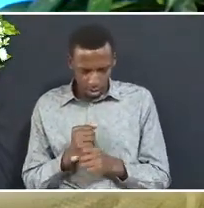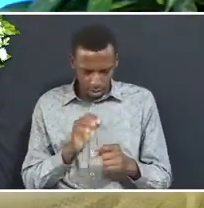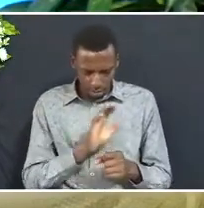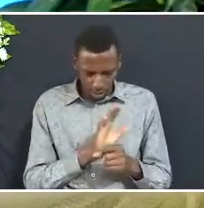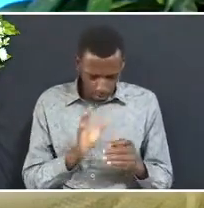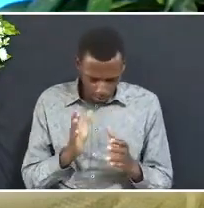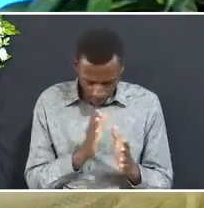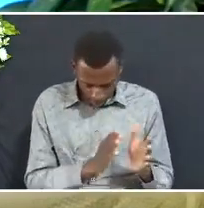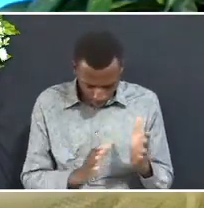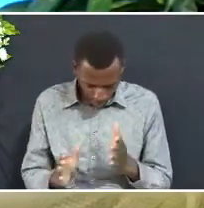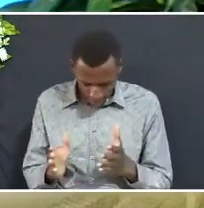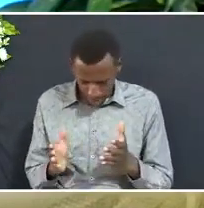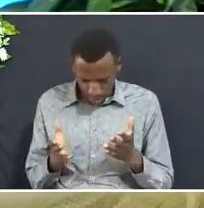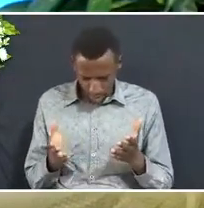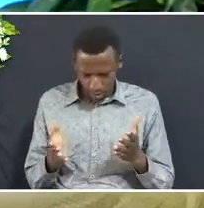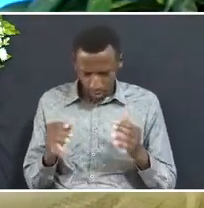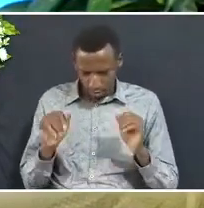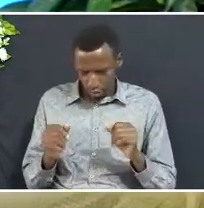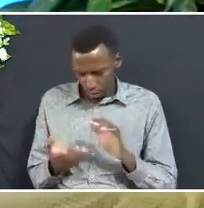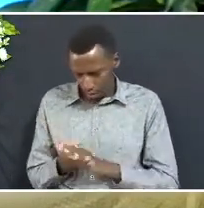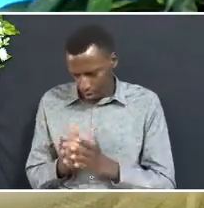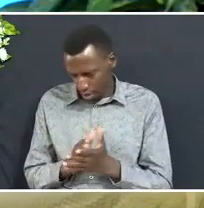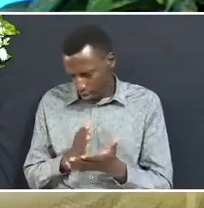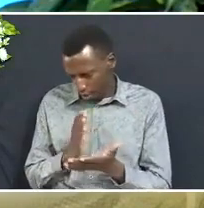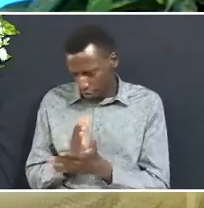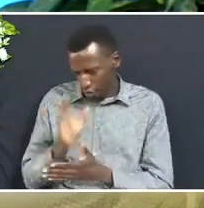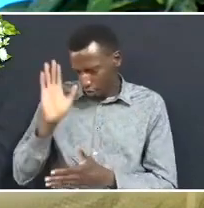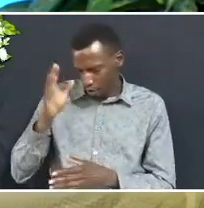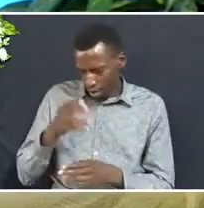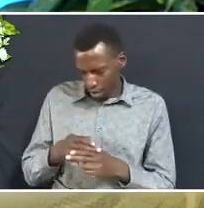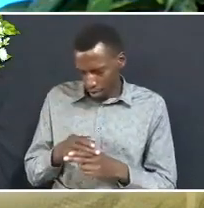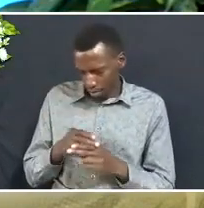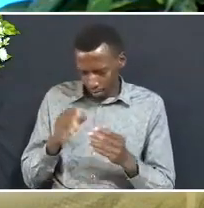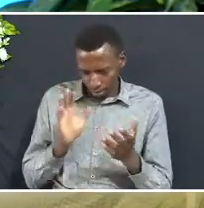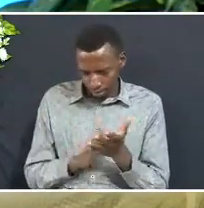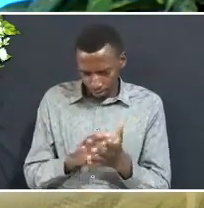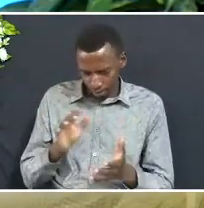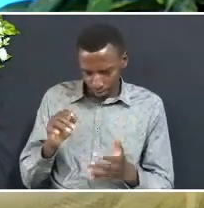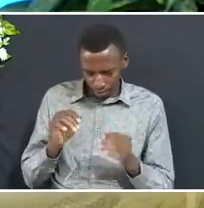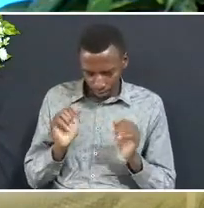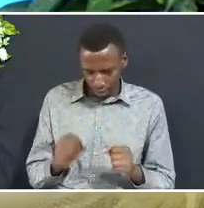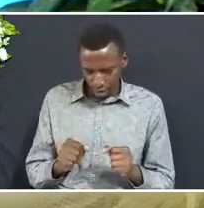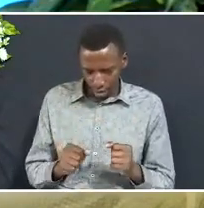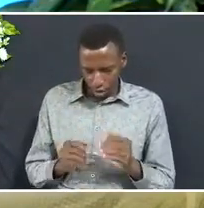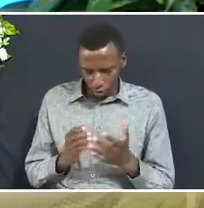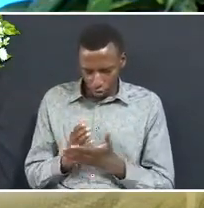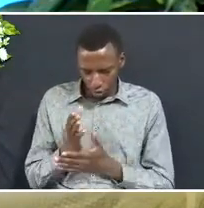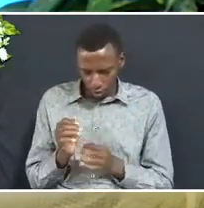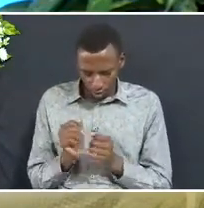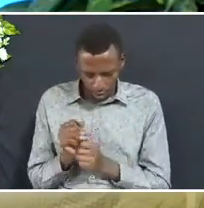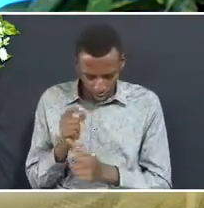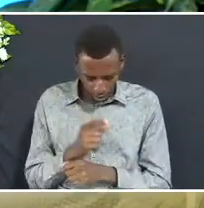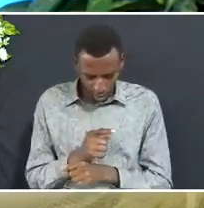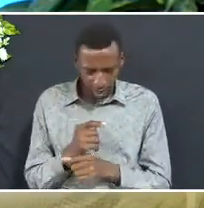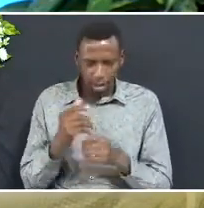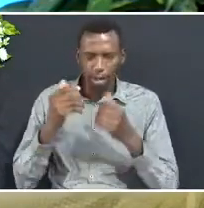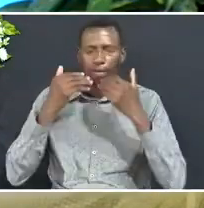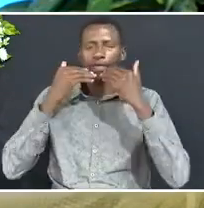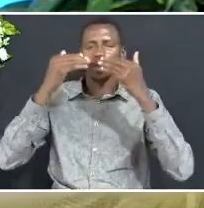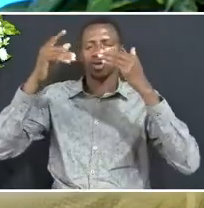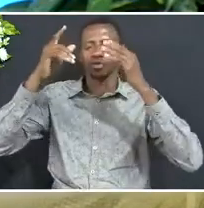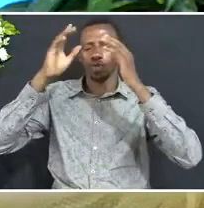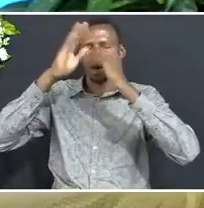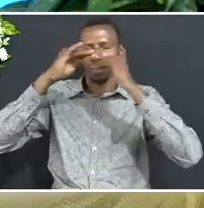dear Lord, this can be a reality and your name can be glorified even through this building. We thank you, Heavenly Father,